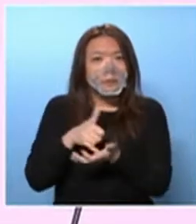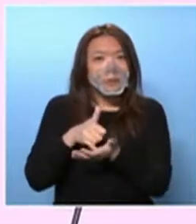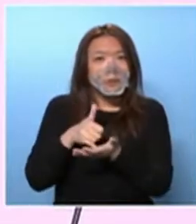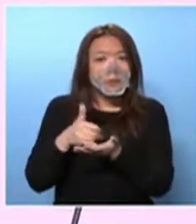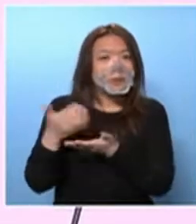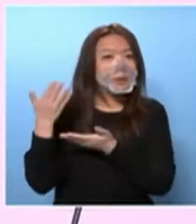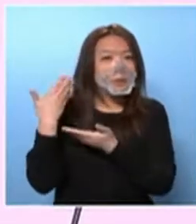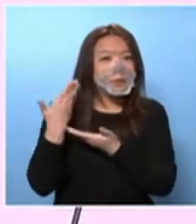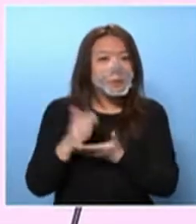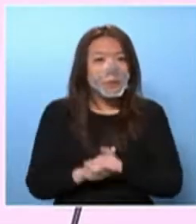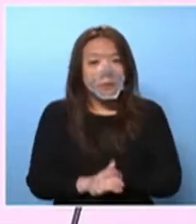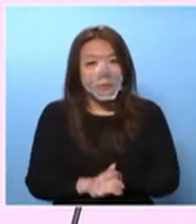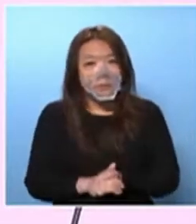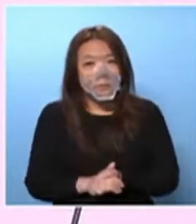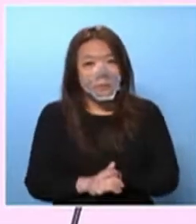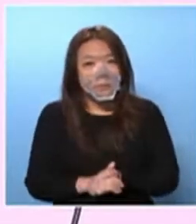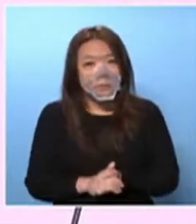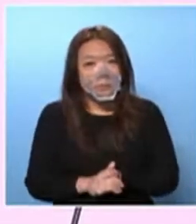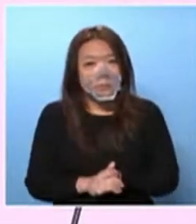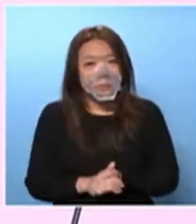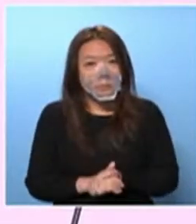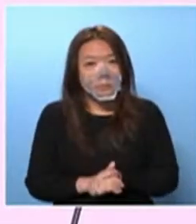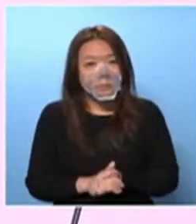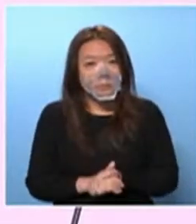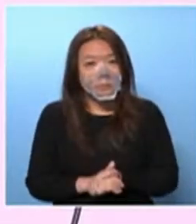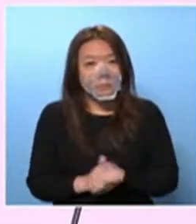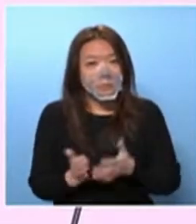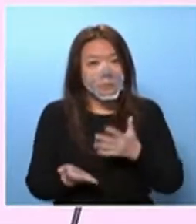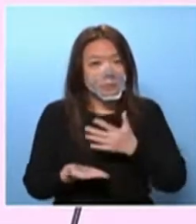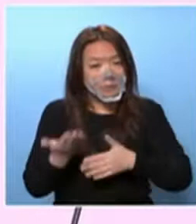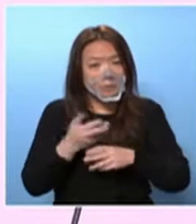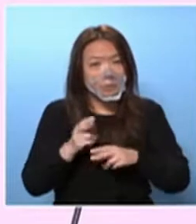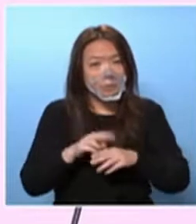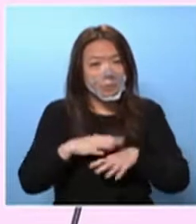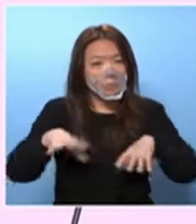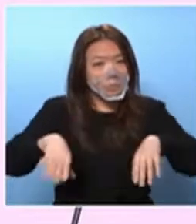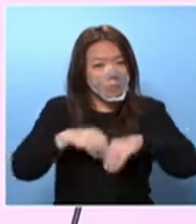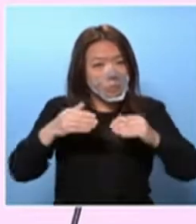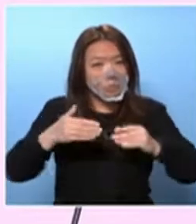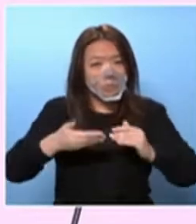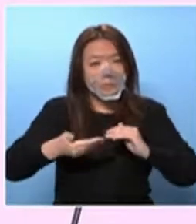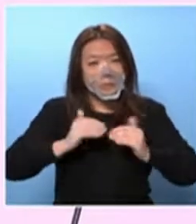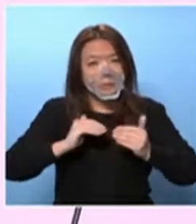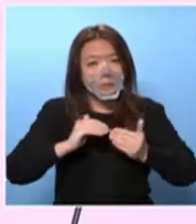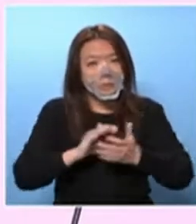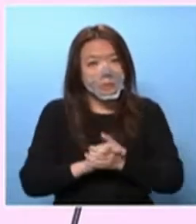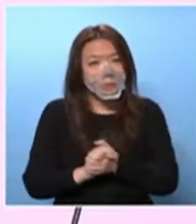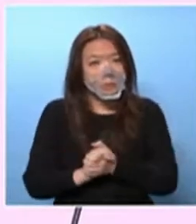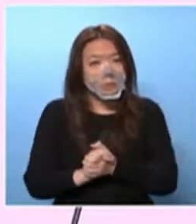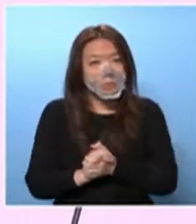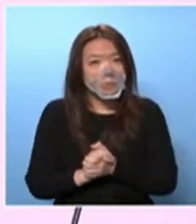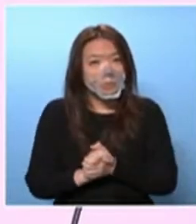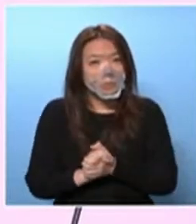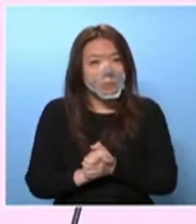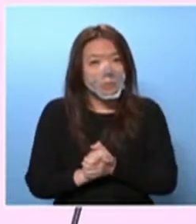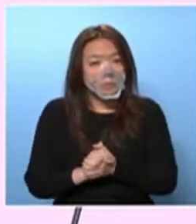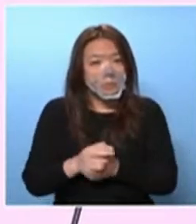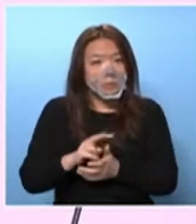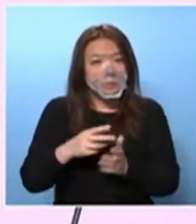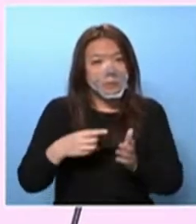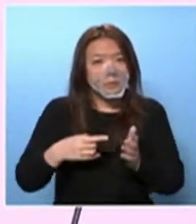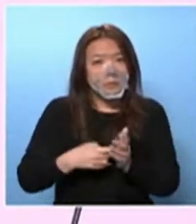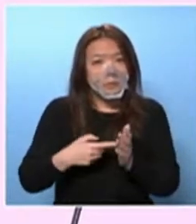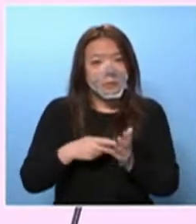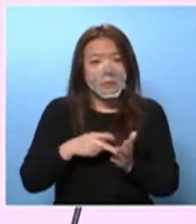by upgrading it to be a major central securities depository platform in Asia, while working on the development of an electronic